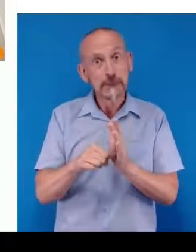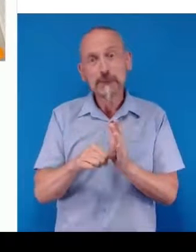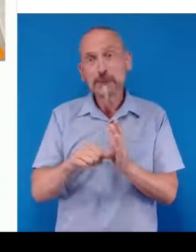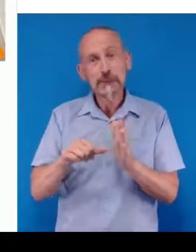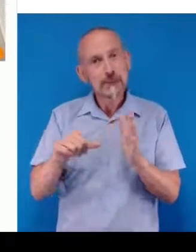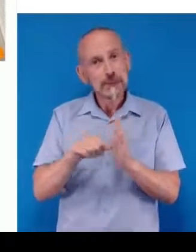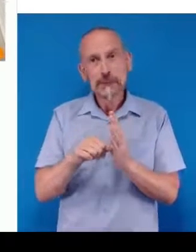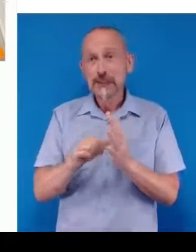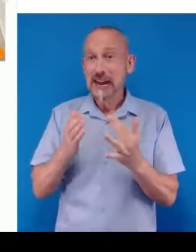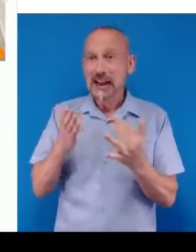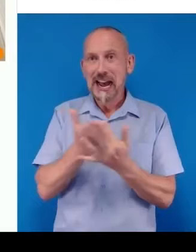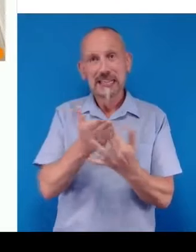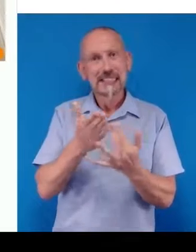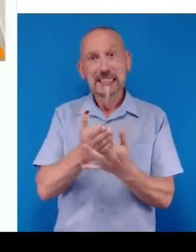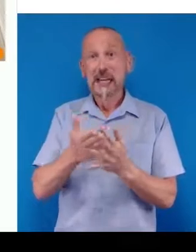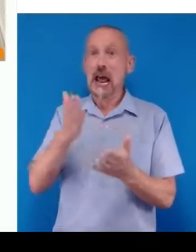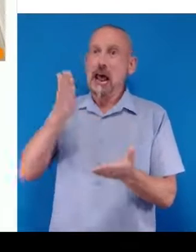streams,